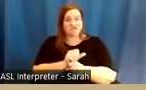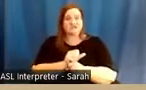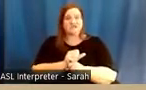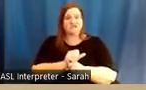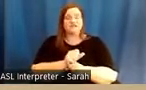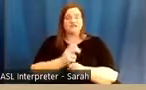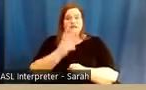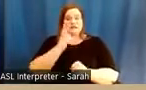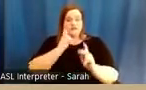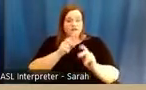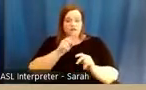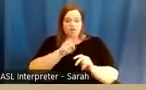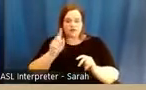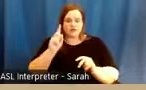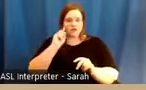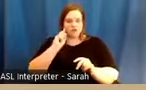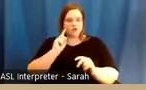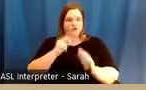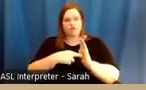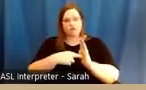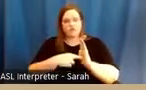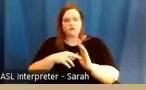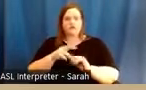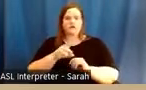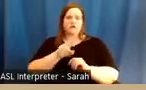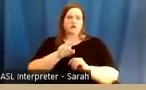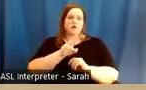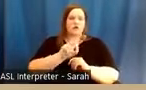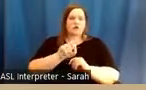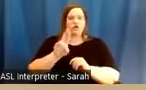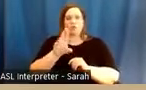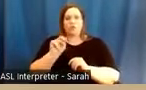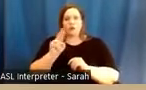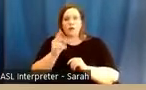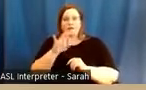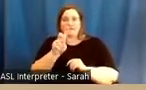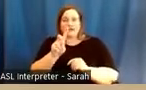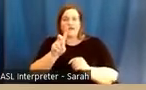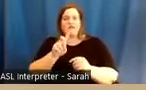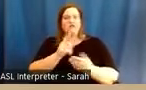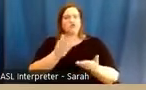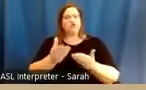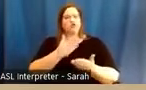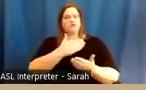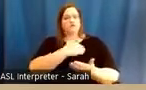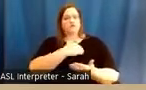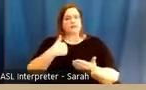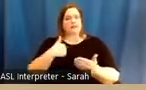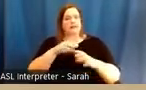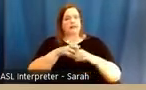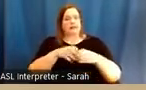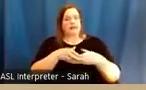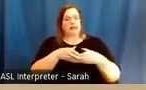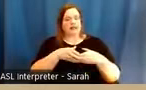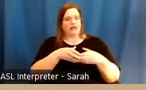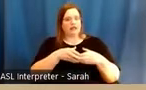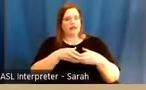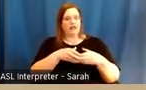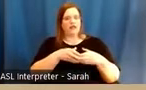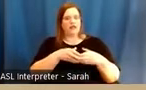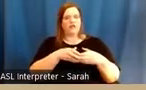this hearing, I've seen Representative Wood and Representative Brumstead, who are on the Human Services Committee, who